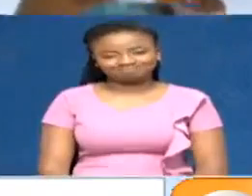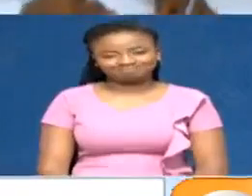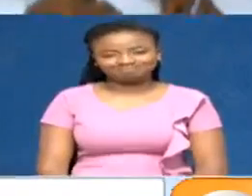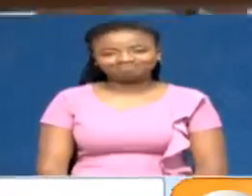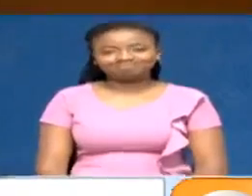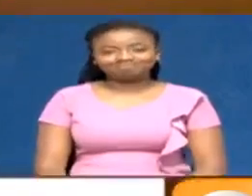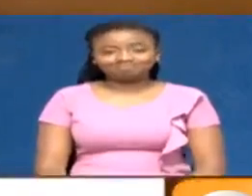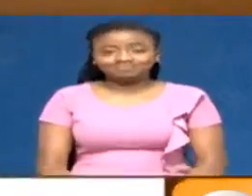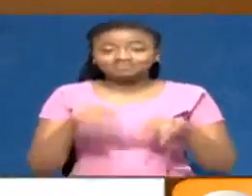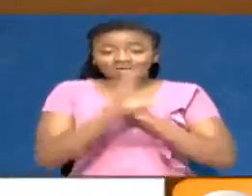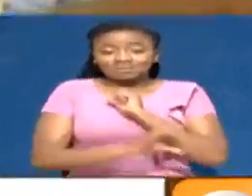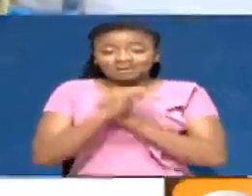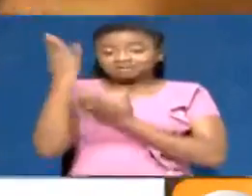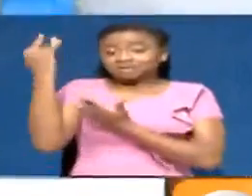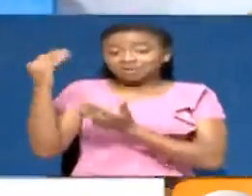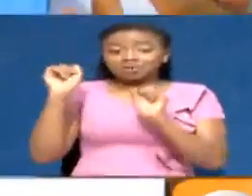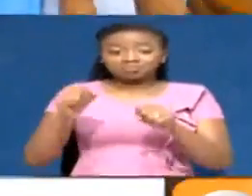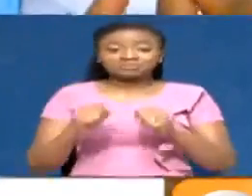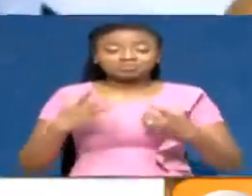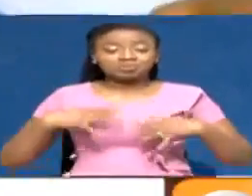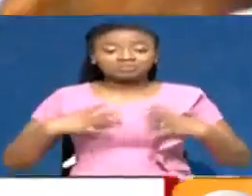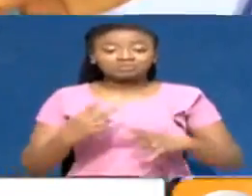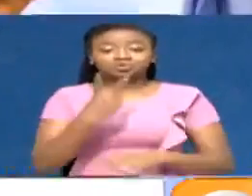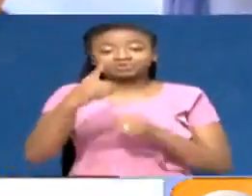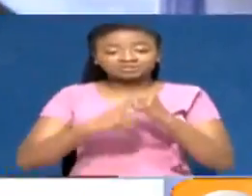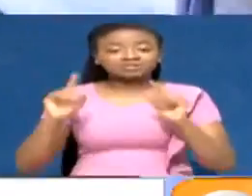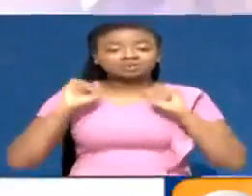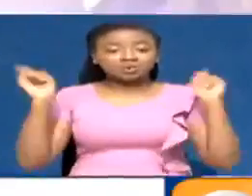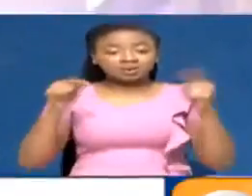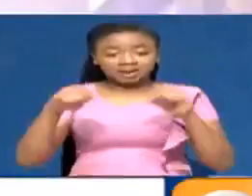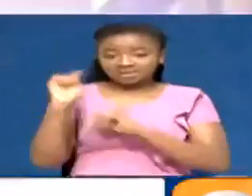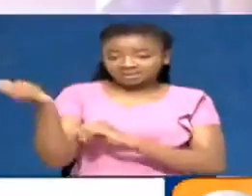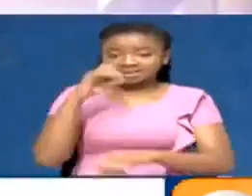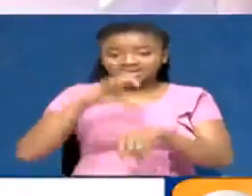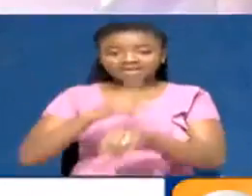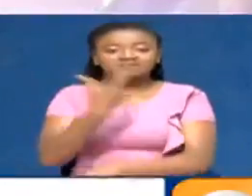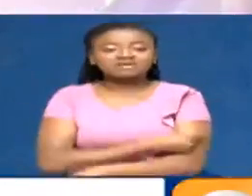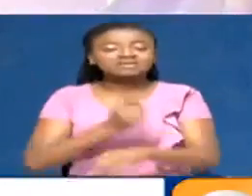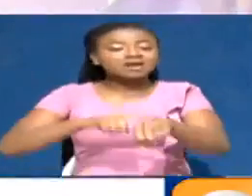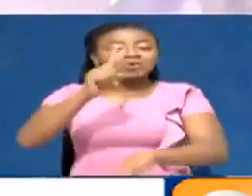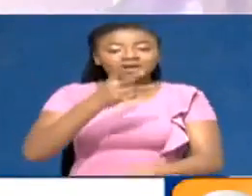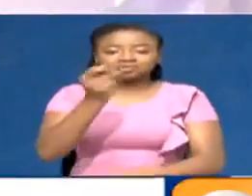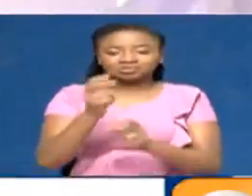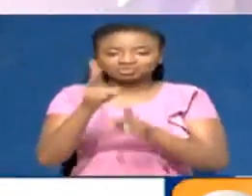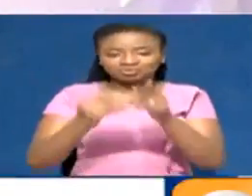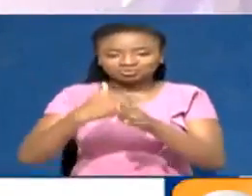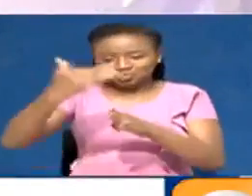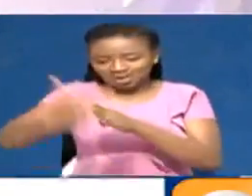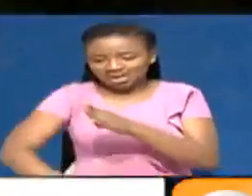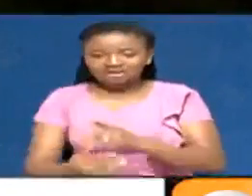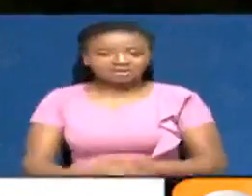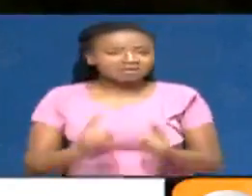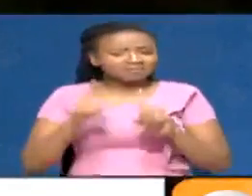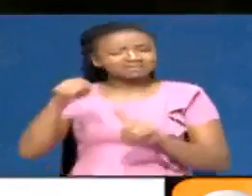The country hopes to have fully vaccinated all the 26 million adults in the country by the end of 2022. This appearing